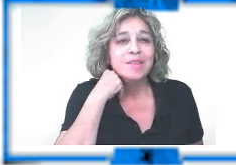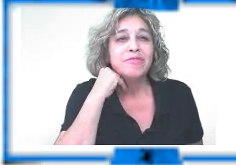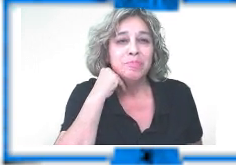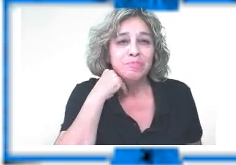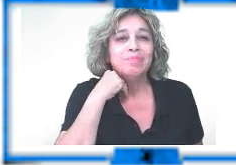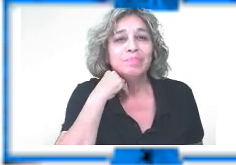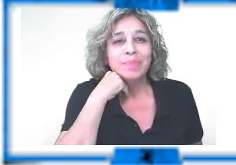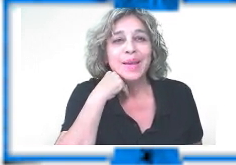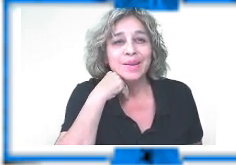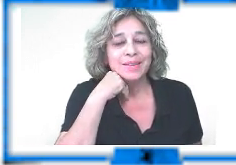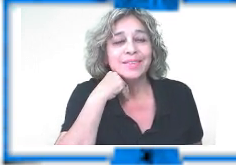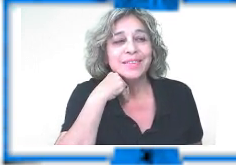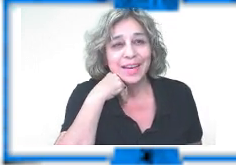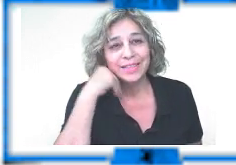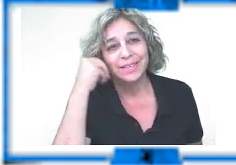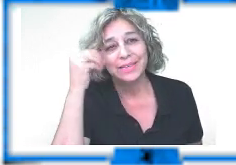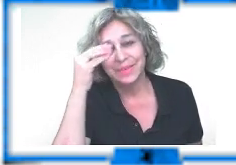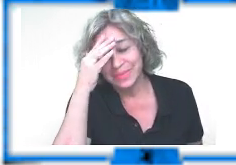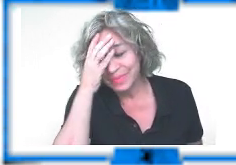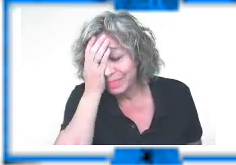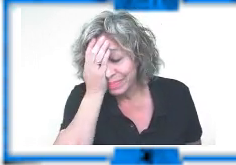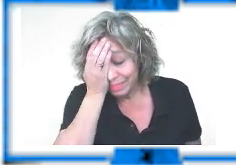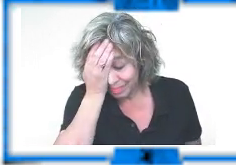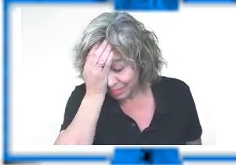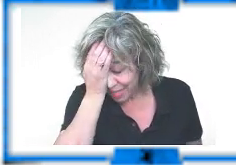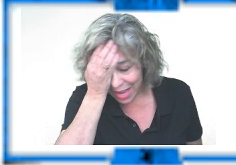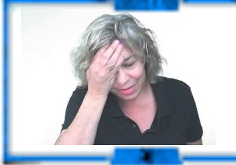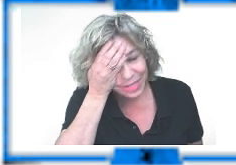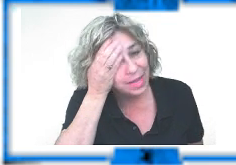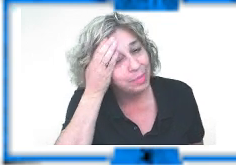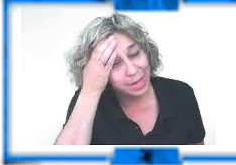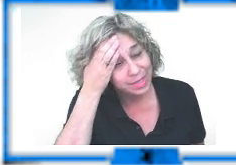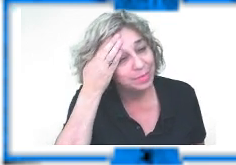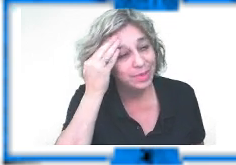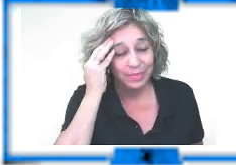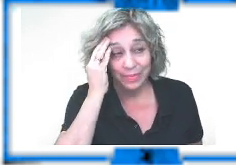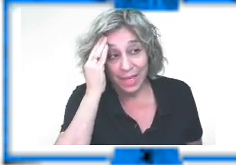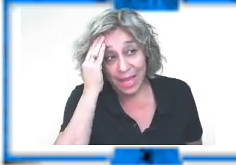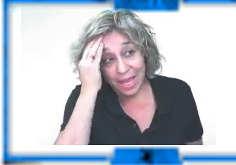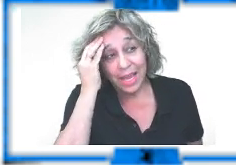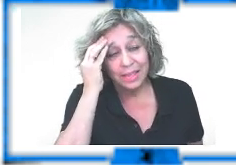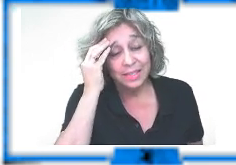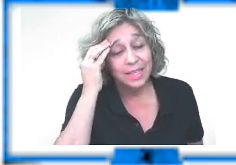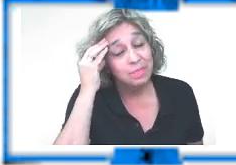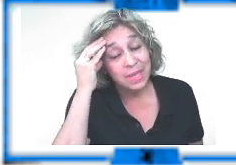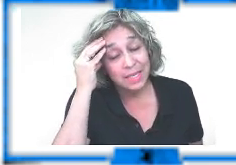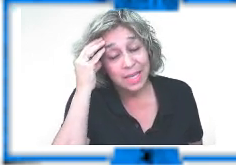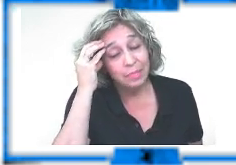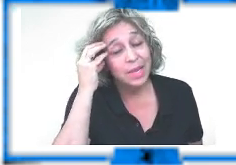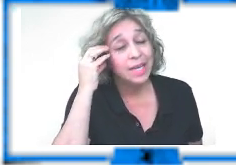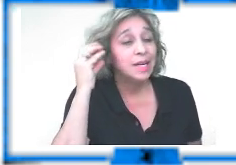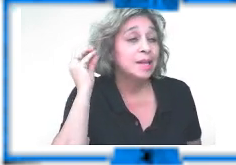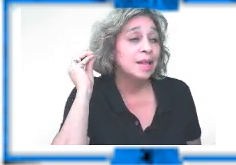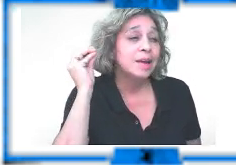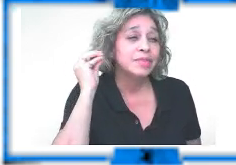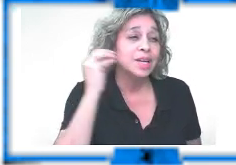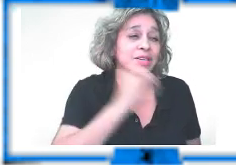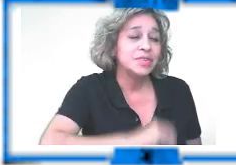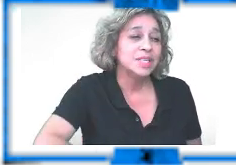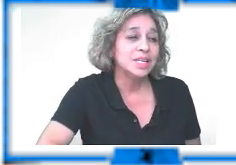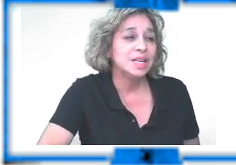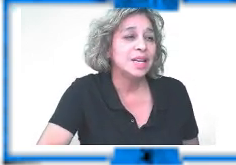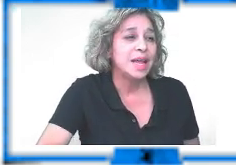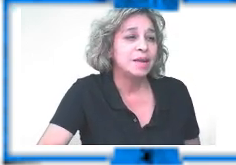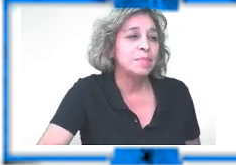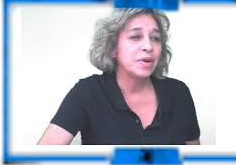Basically, none of them paid taxes. How is that possible? And the same thing is happening in a lot of